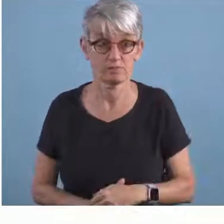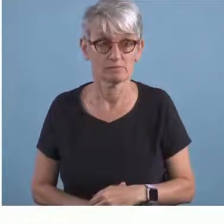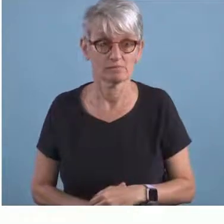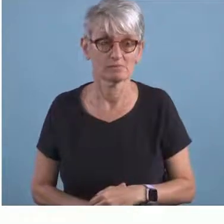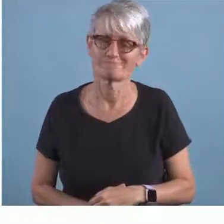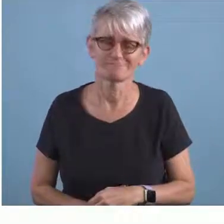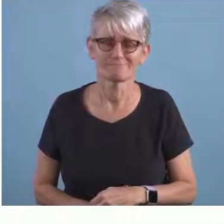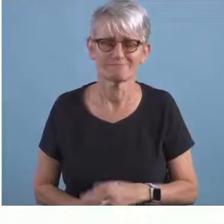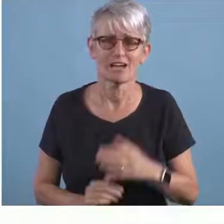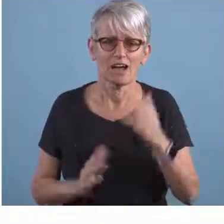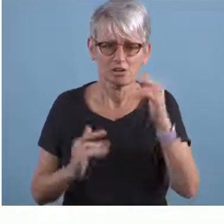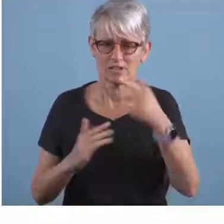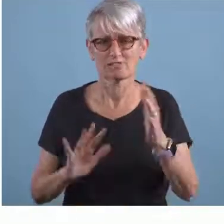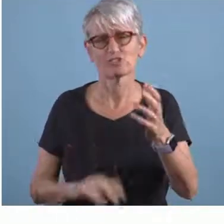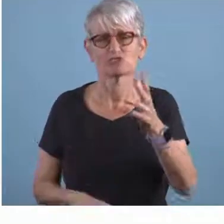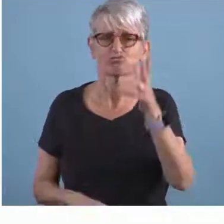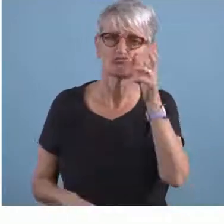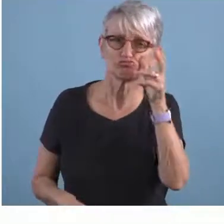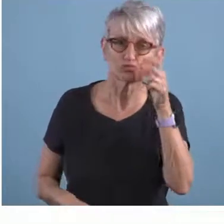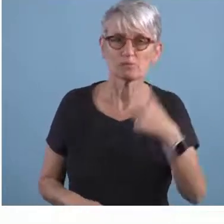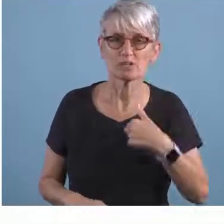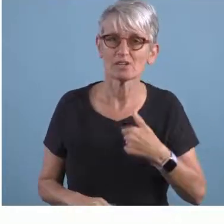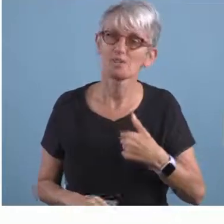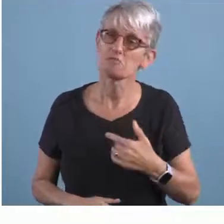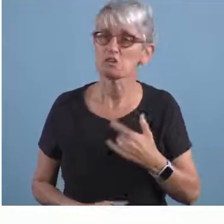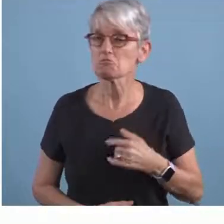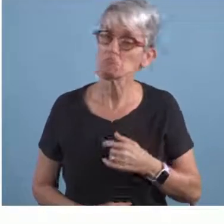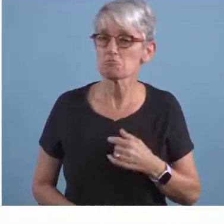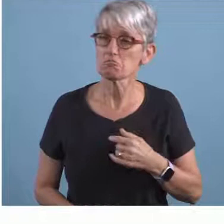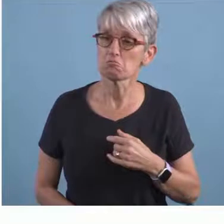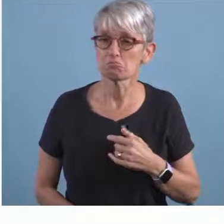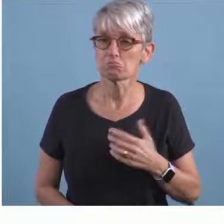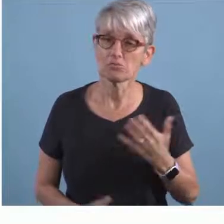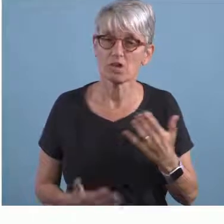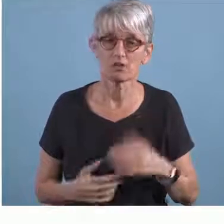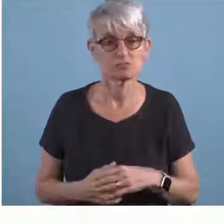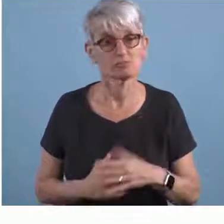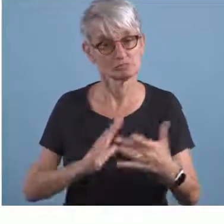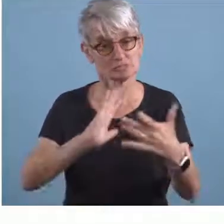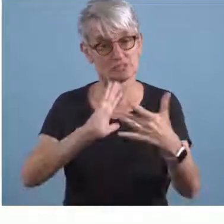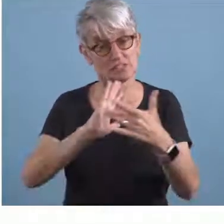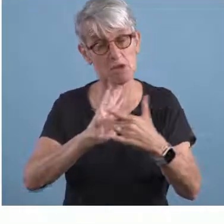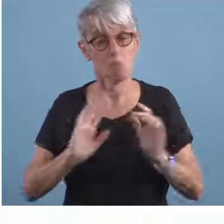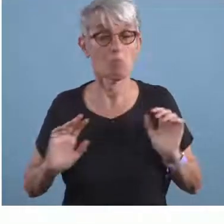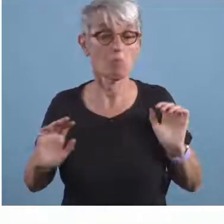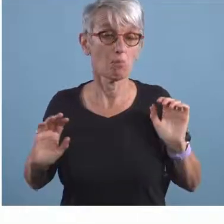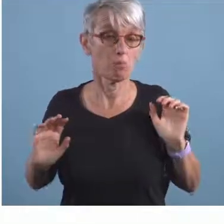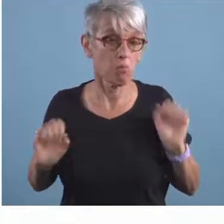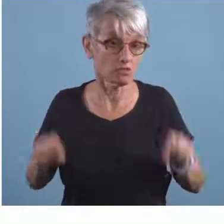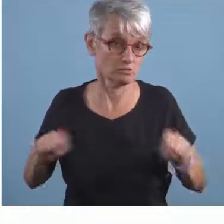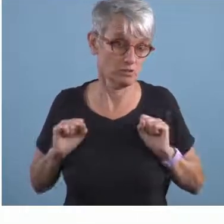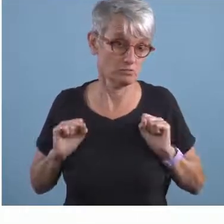Hopefully, after this time together, you might say, well, the technology could let me